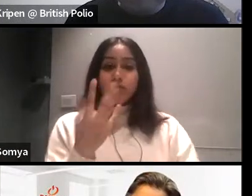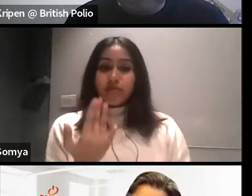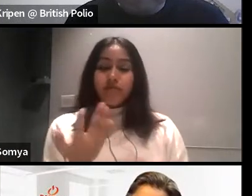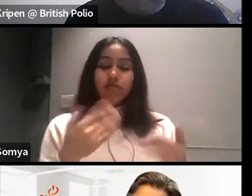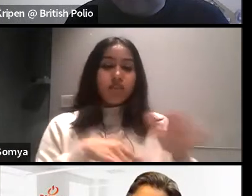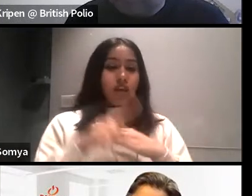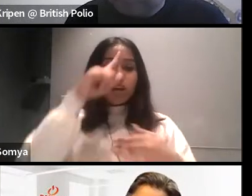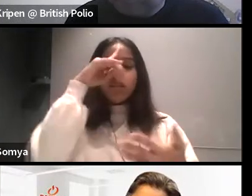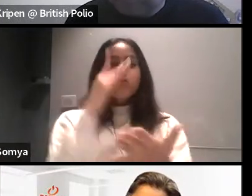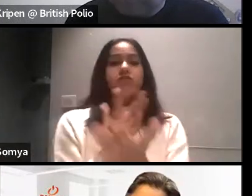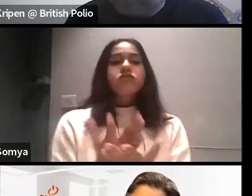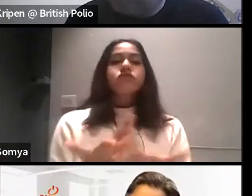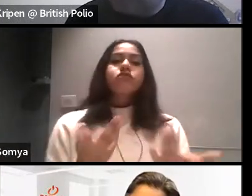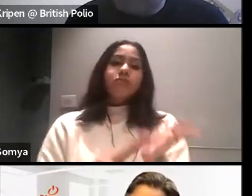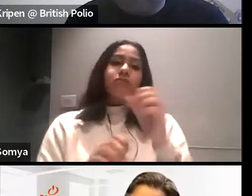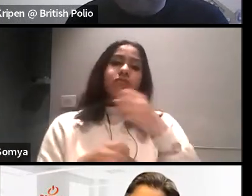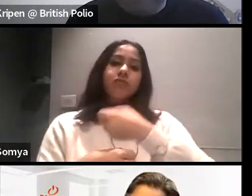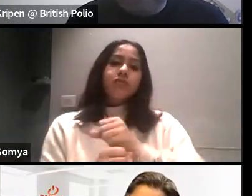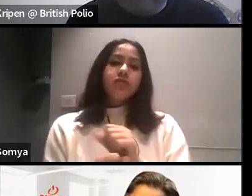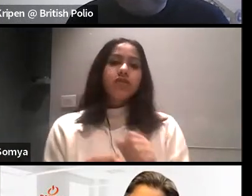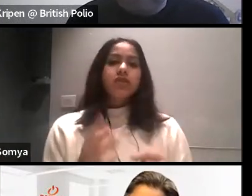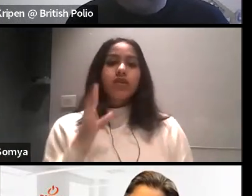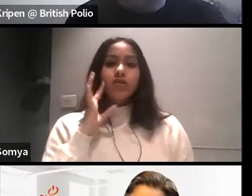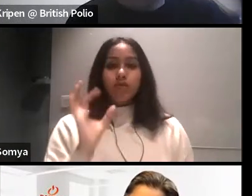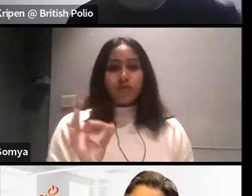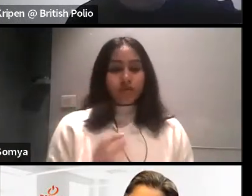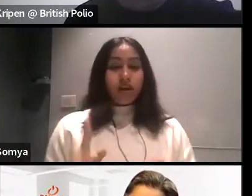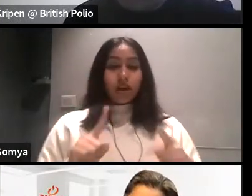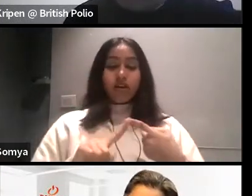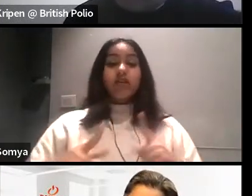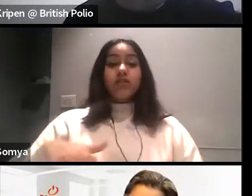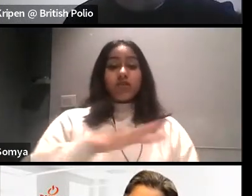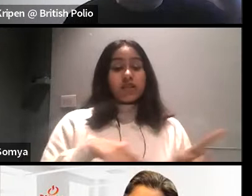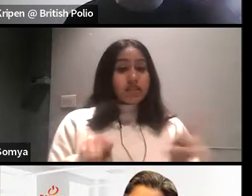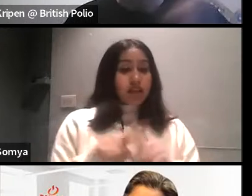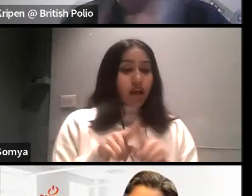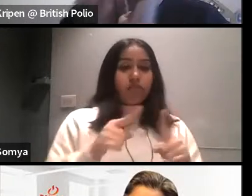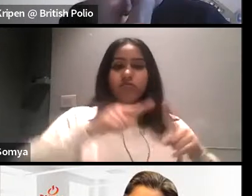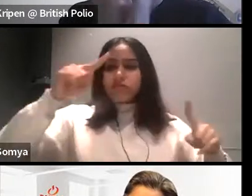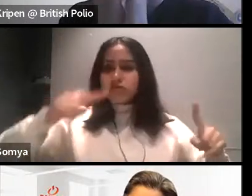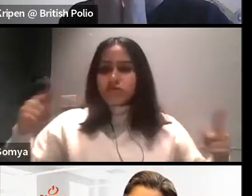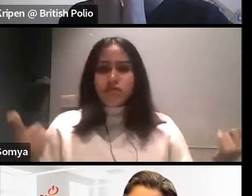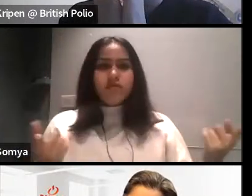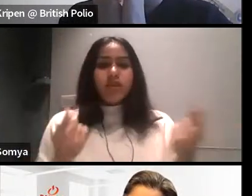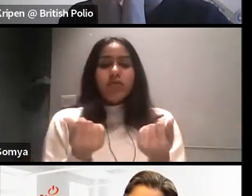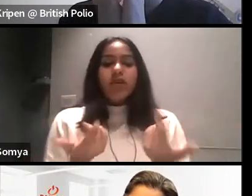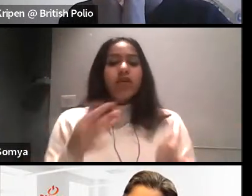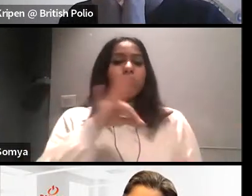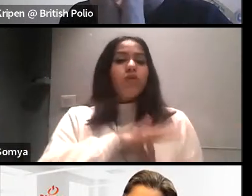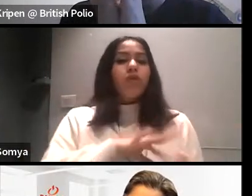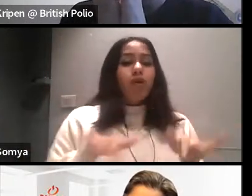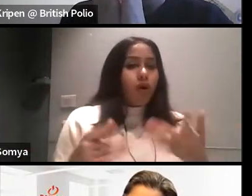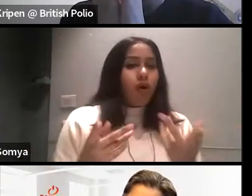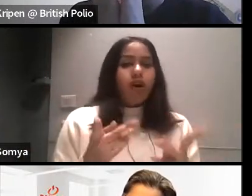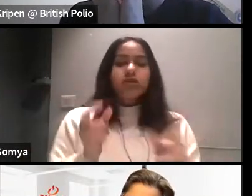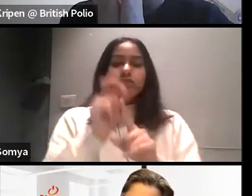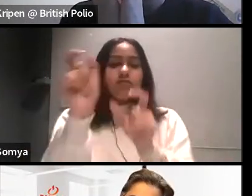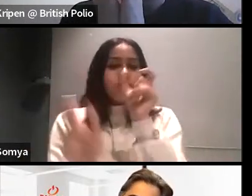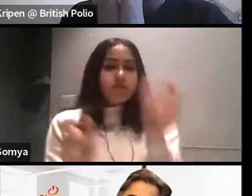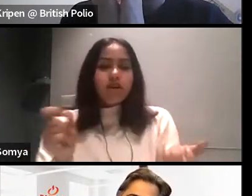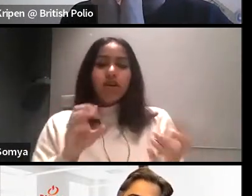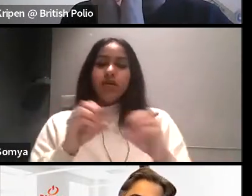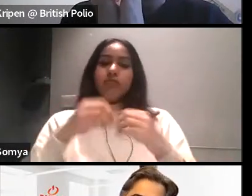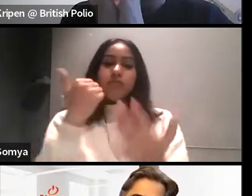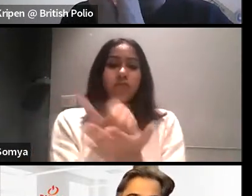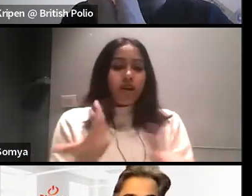effective decision making. He specializes in economics, capital markets, fundraising, people management, banking,